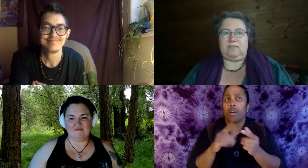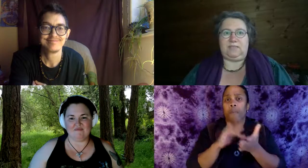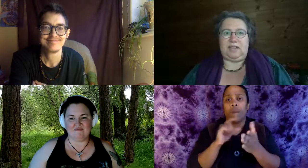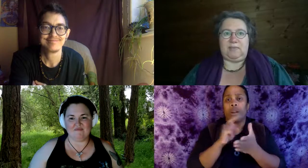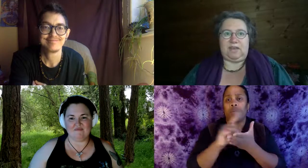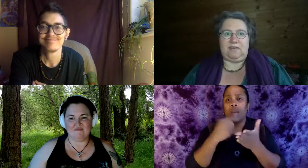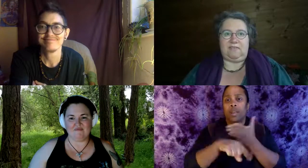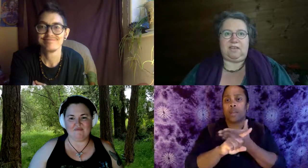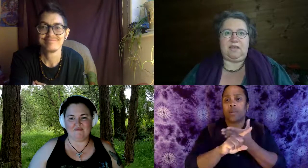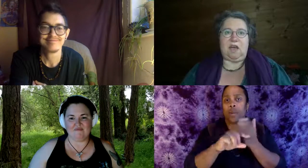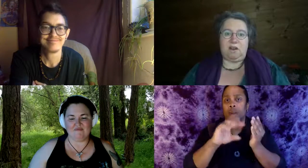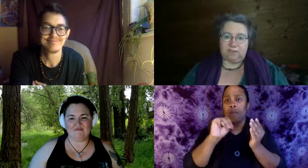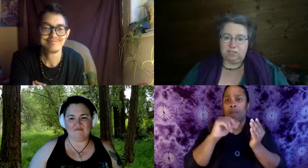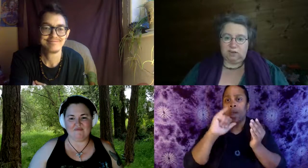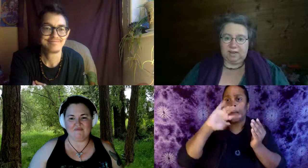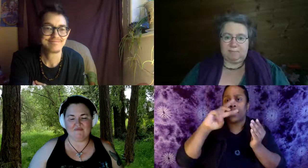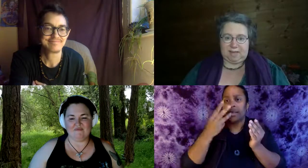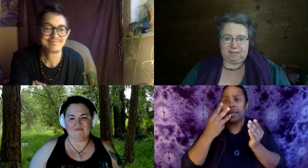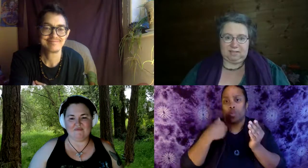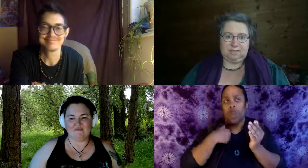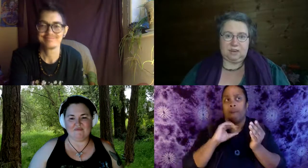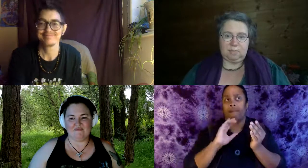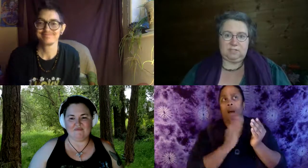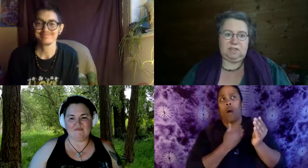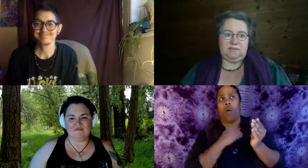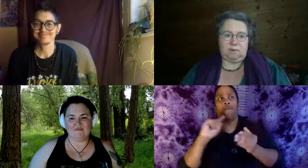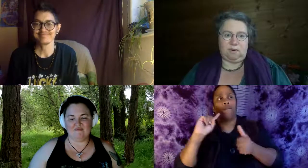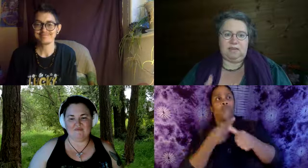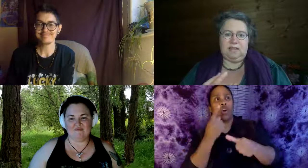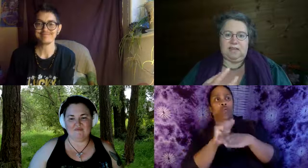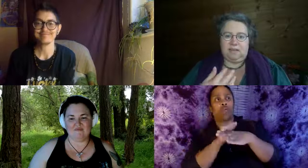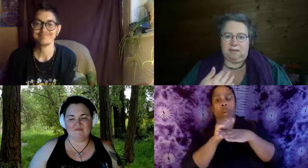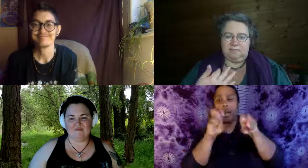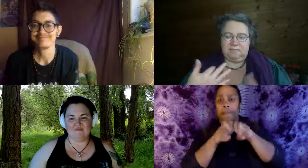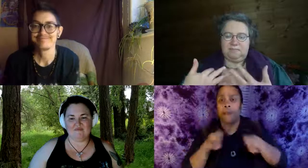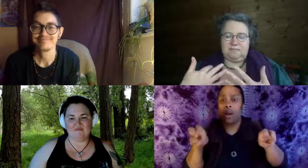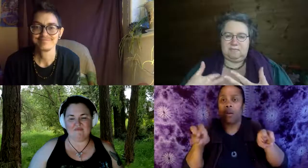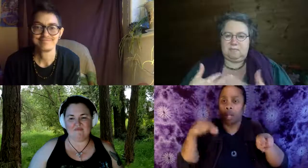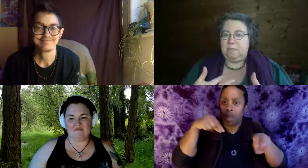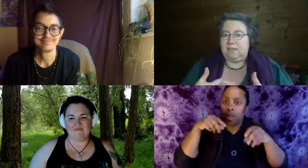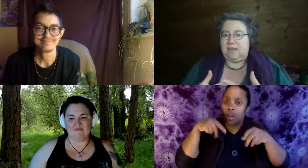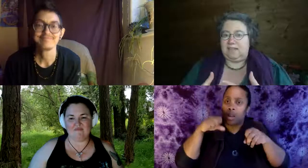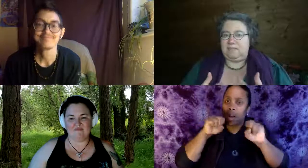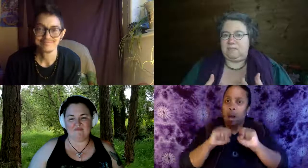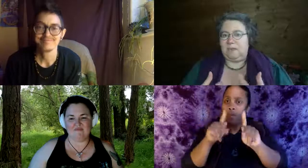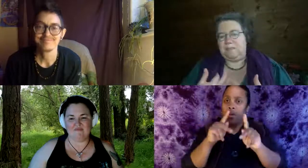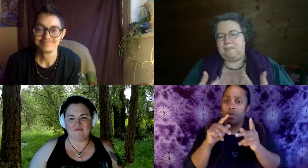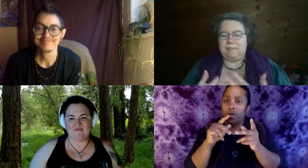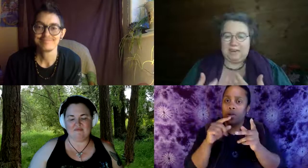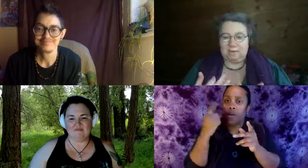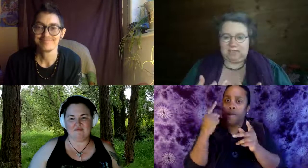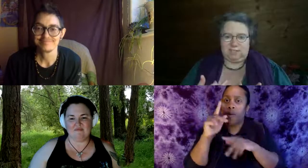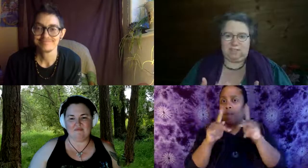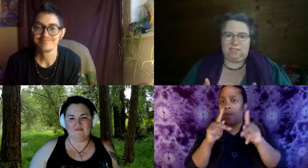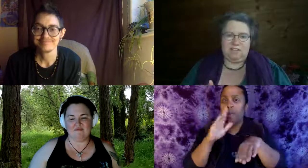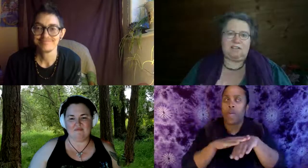just a week from tonight, we have our first training panel. This is an opportunity for people that